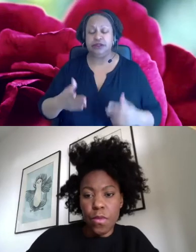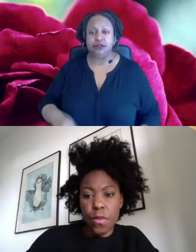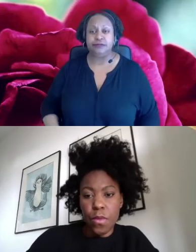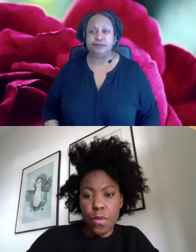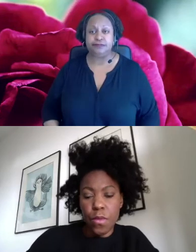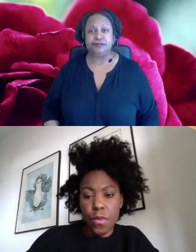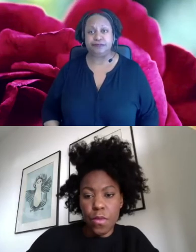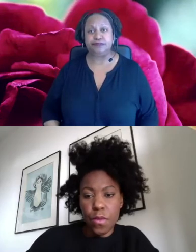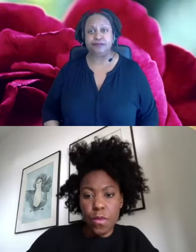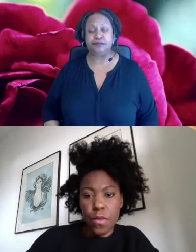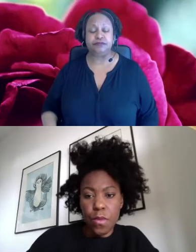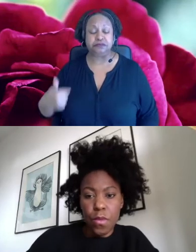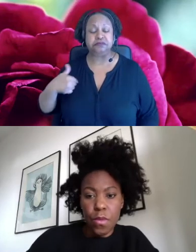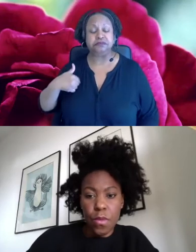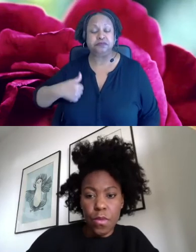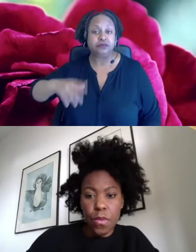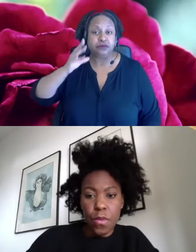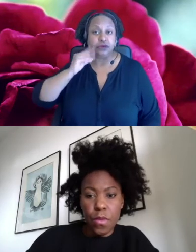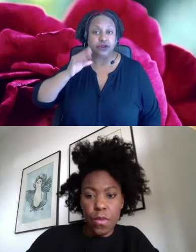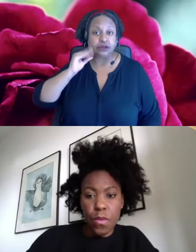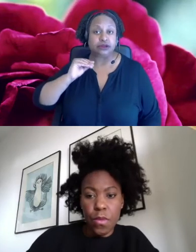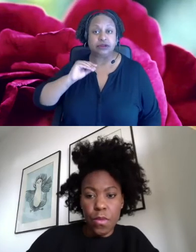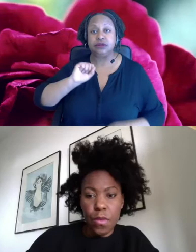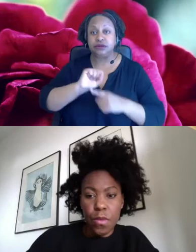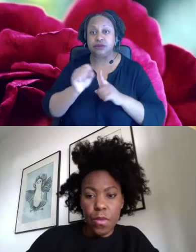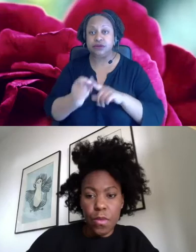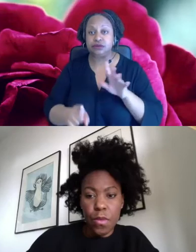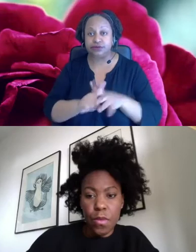I had a situation where